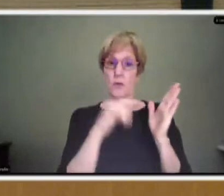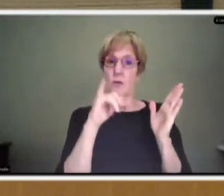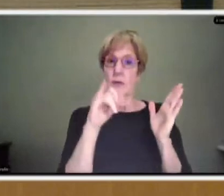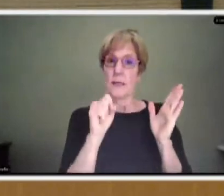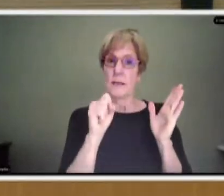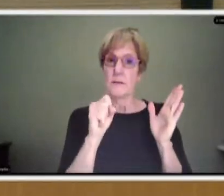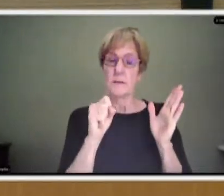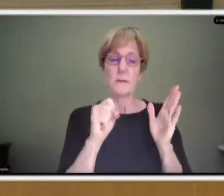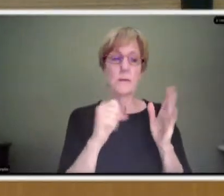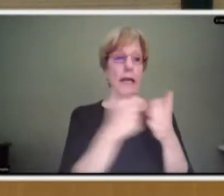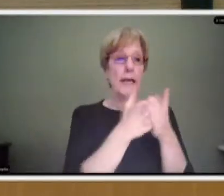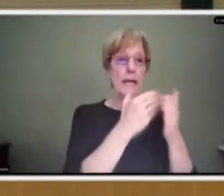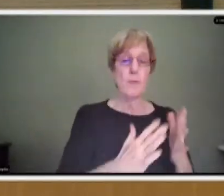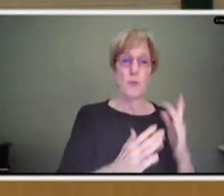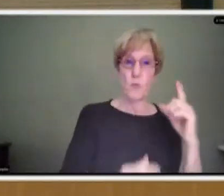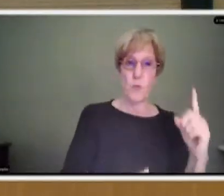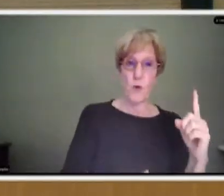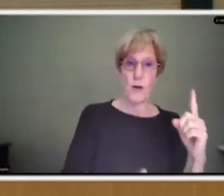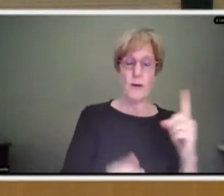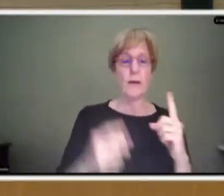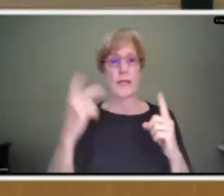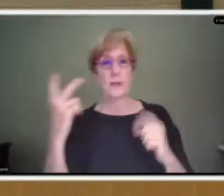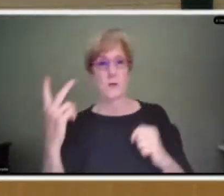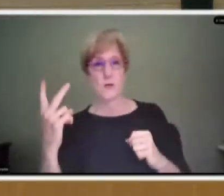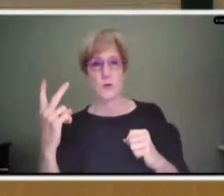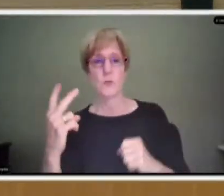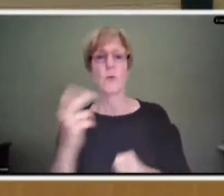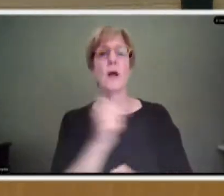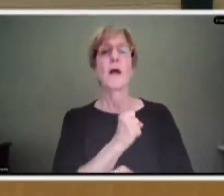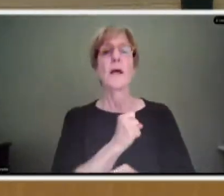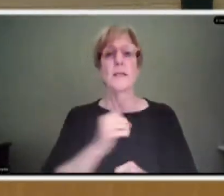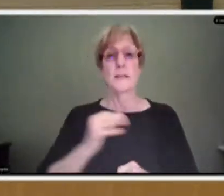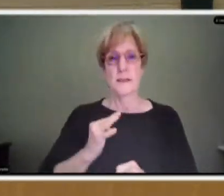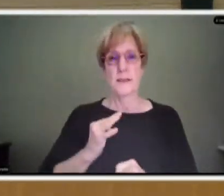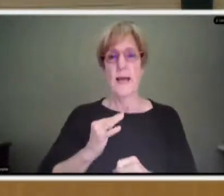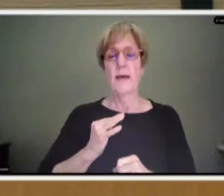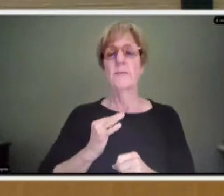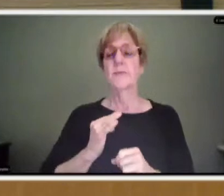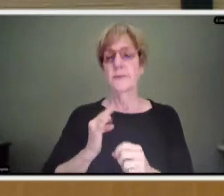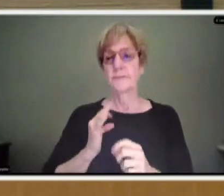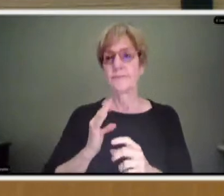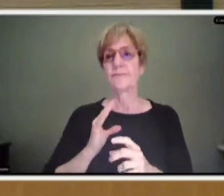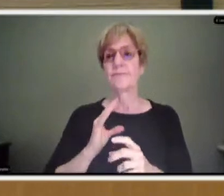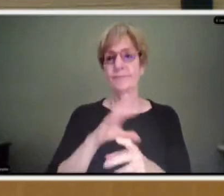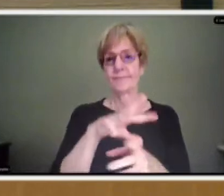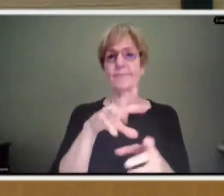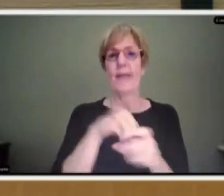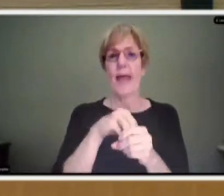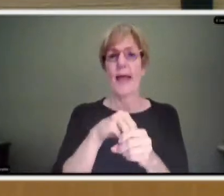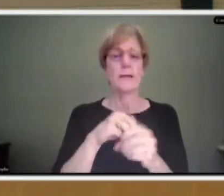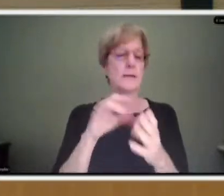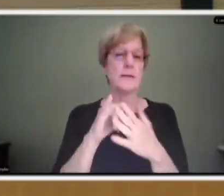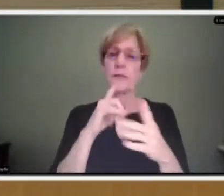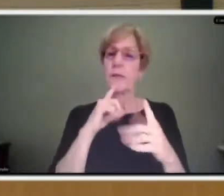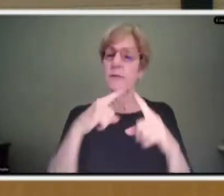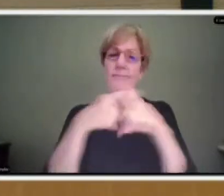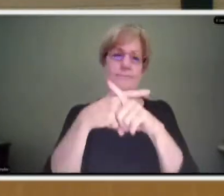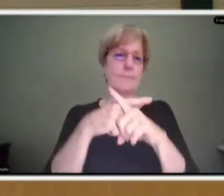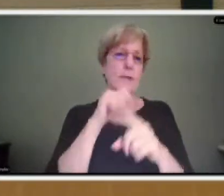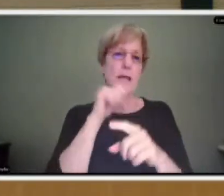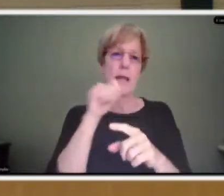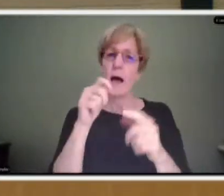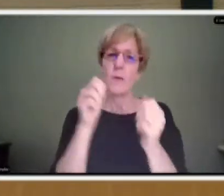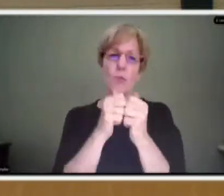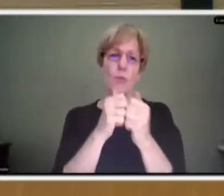1 and Neighborhood 2. Staff has specifically told you, and Mr. Brown stated, this is totally incompatible with the Neighborhood